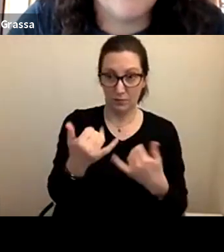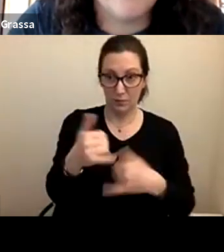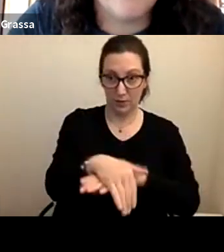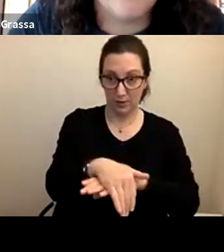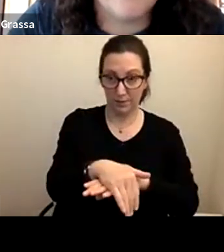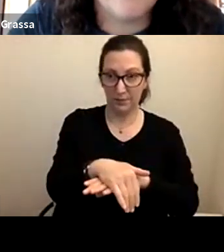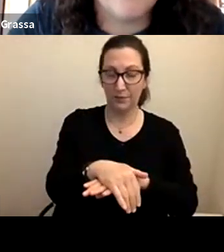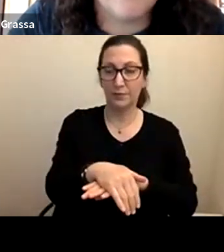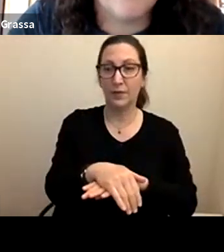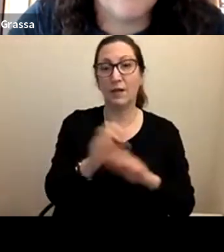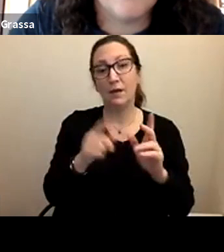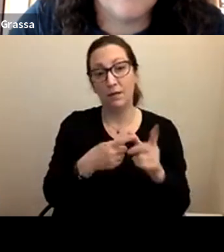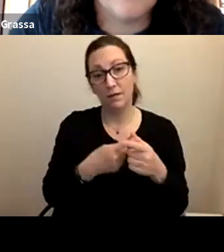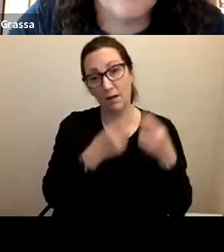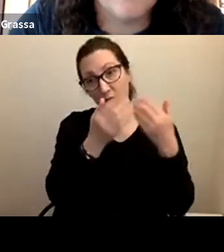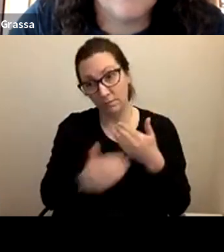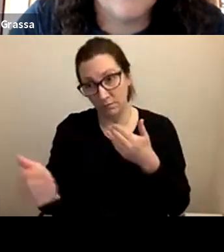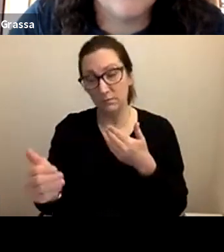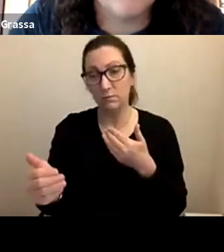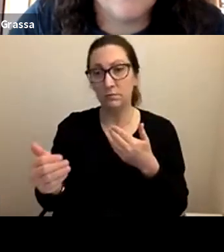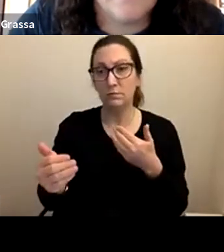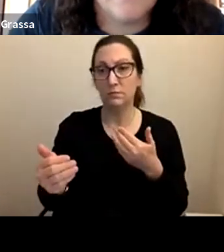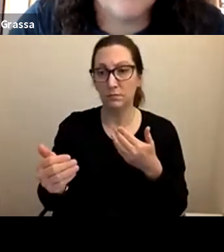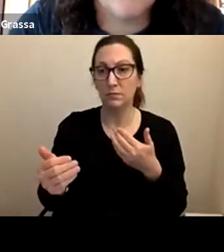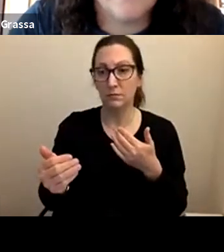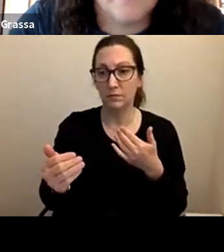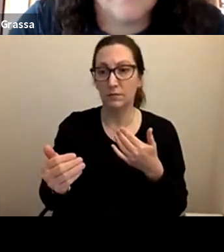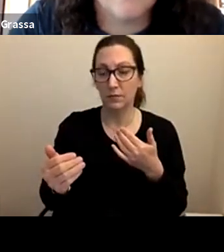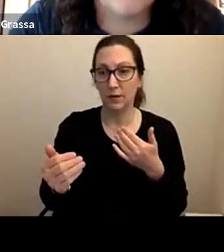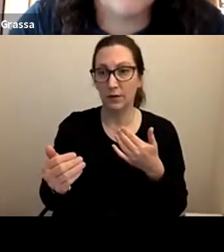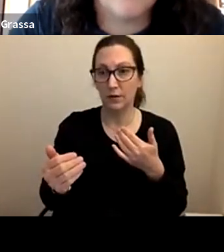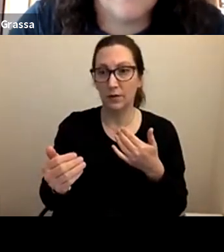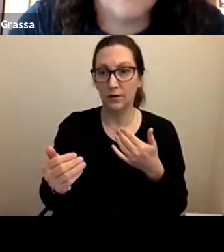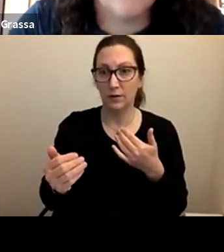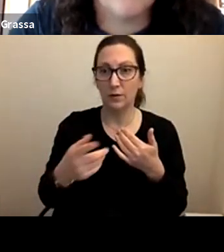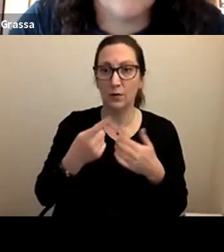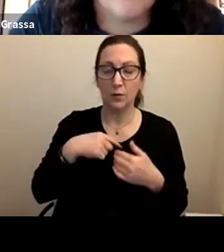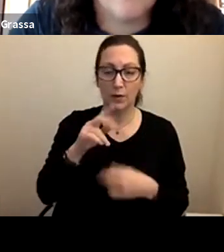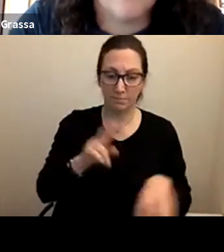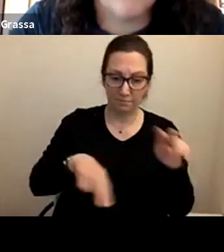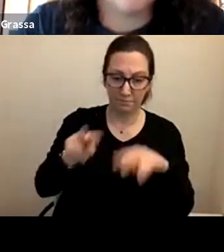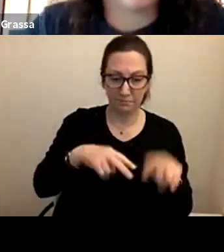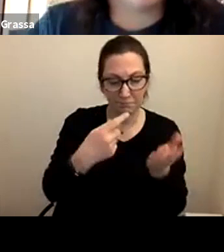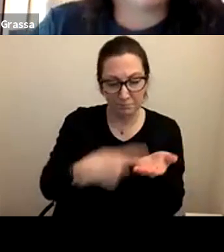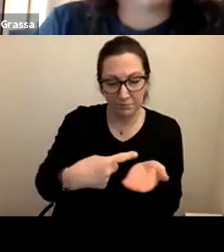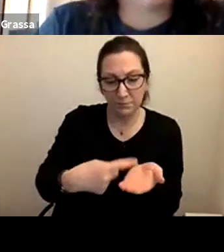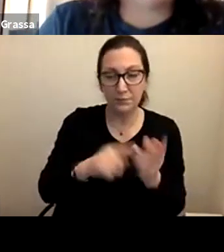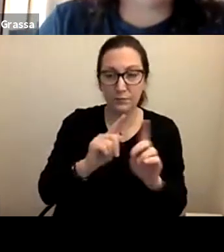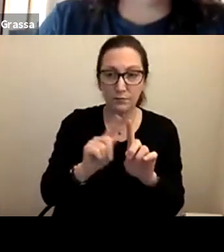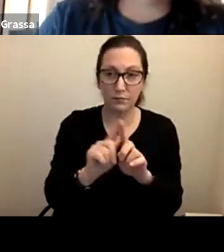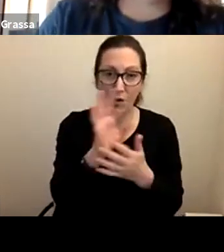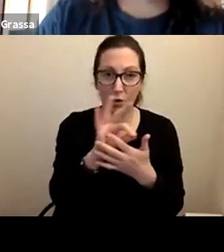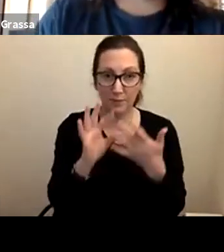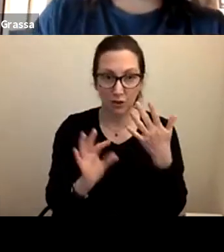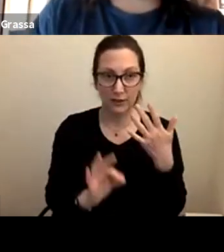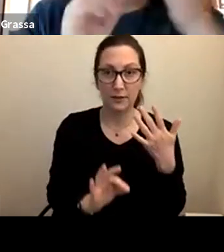that we spend the majority of our time looking at possible options that